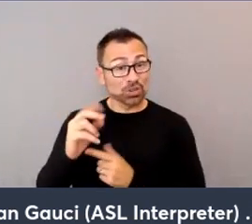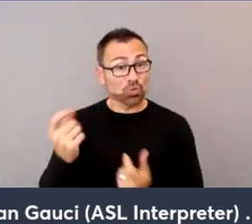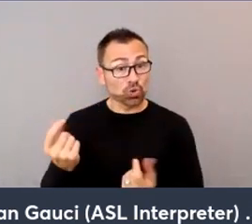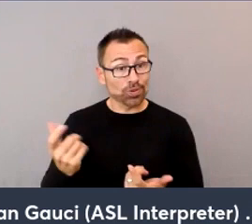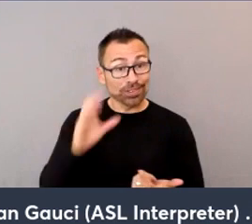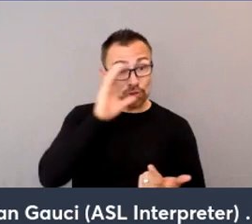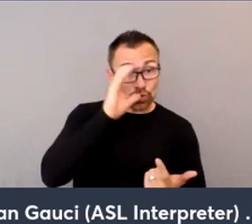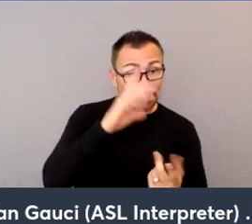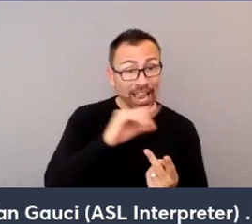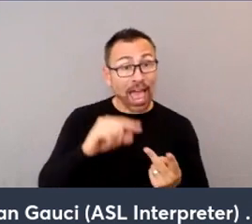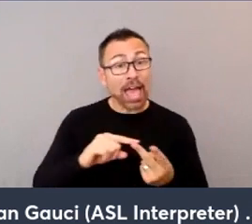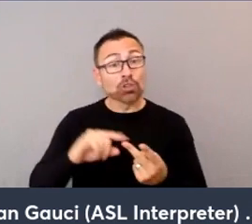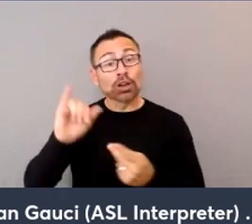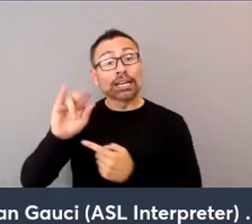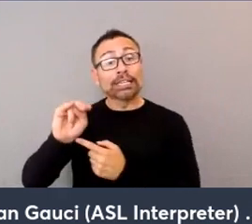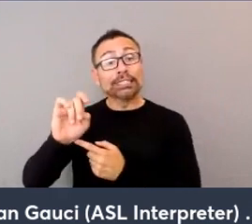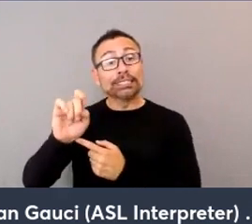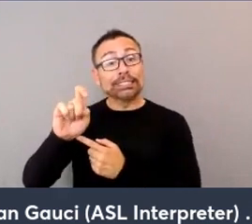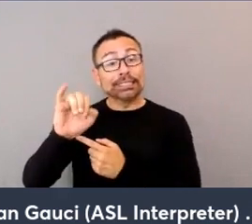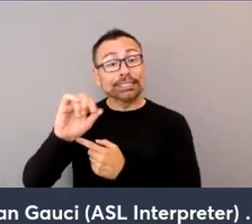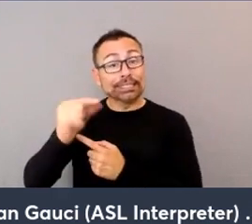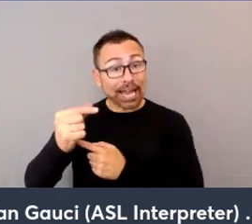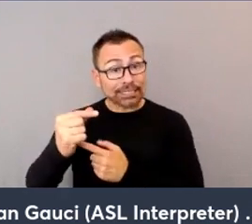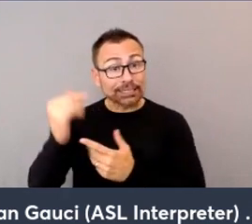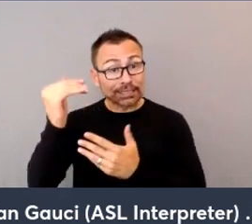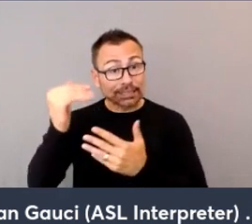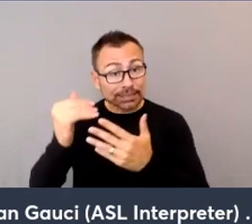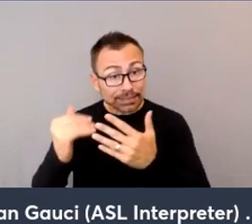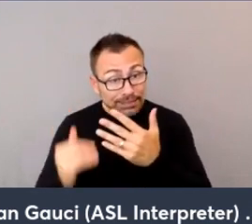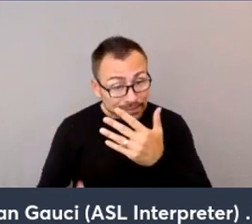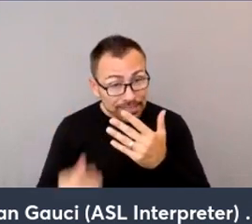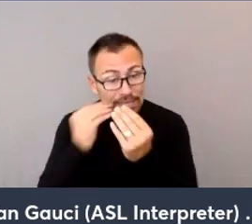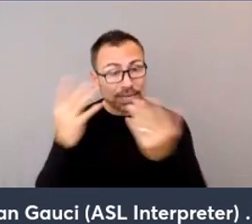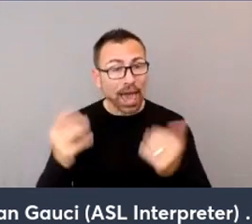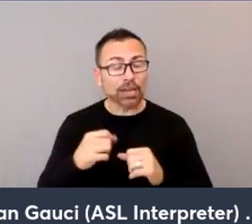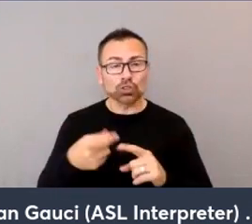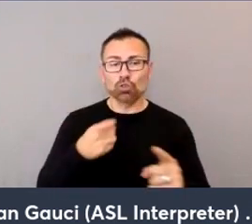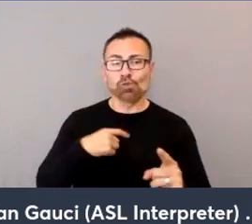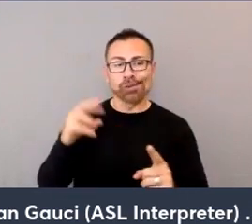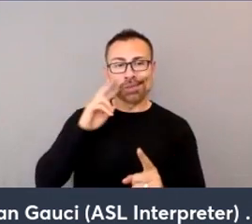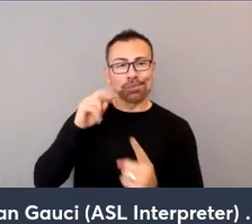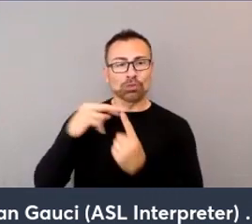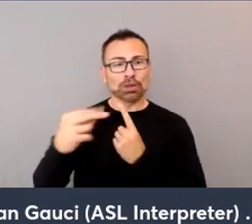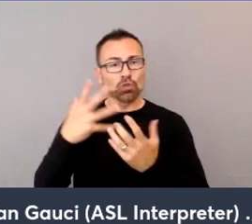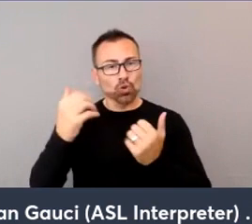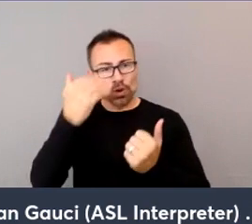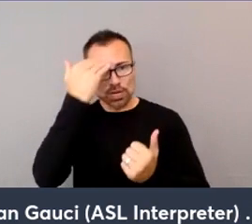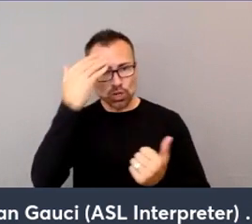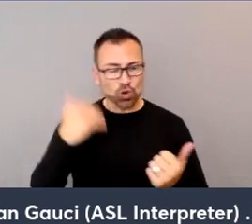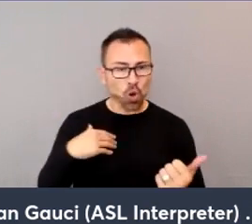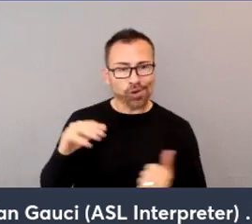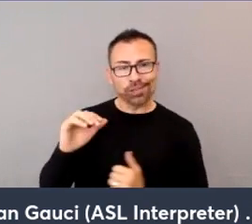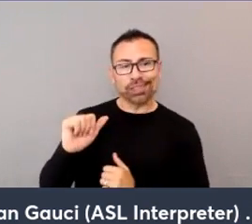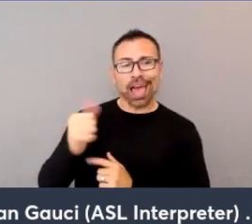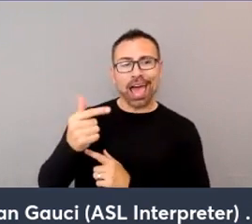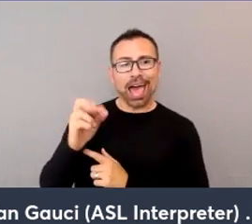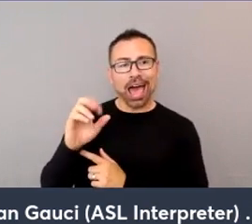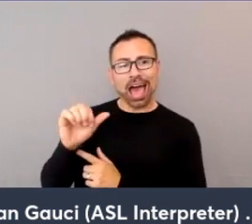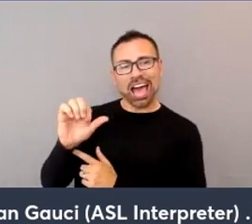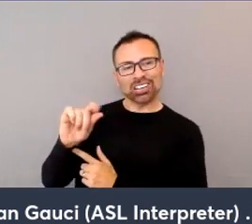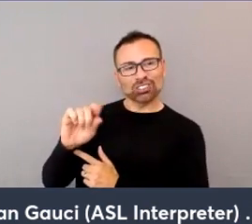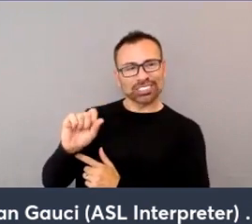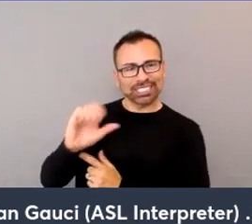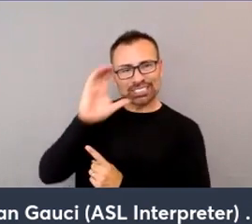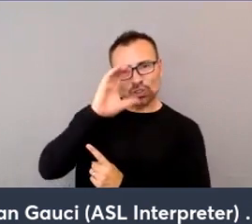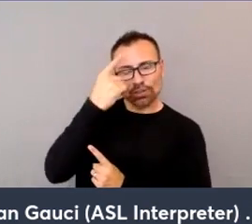So, and think from log analytics perspective, of course, you want to know the aggregates, right? You want to know, hey, point